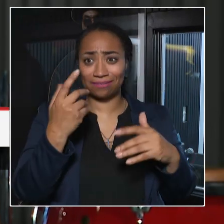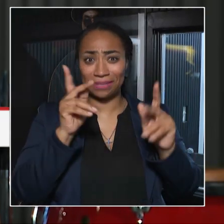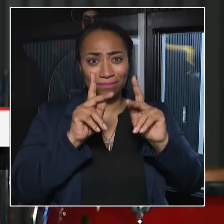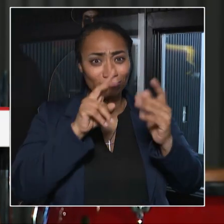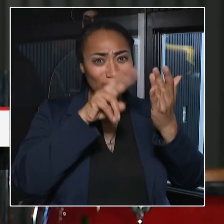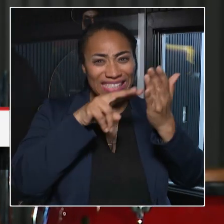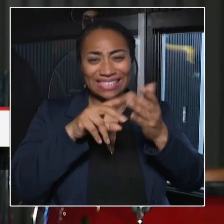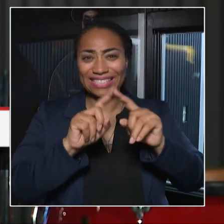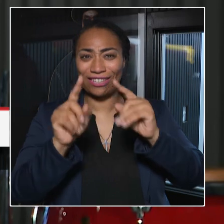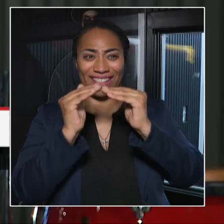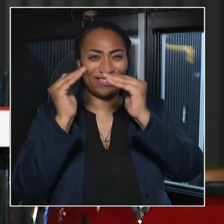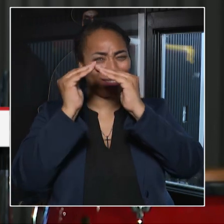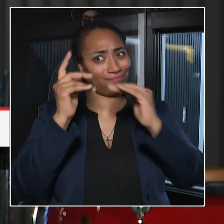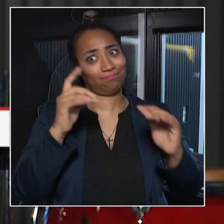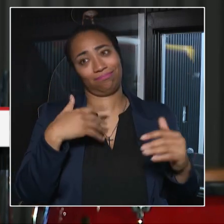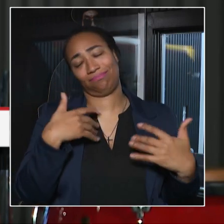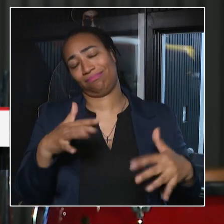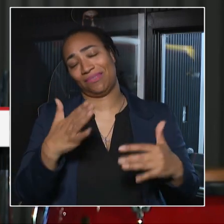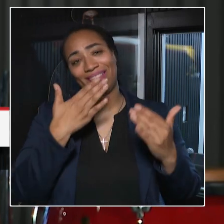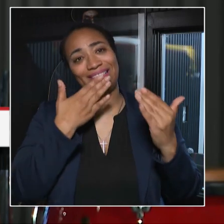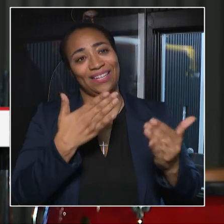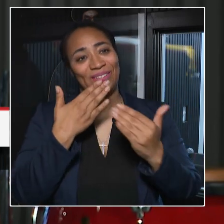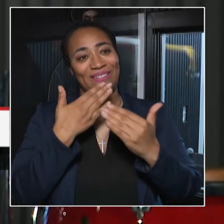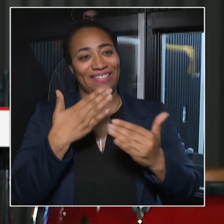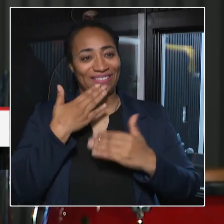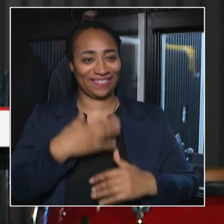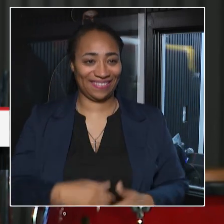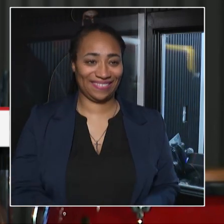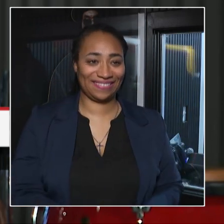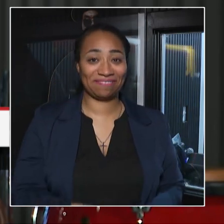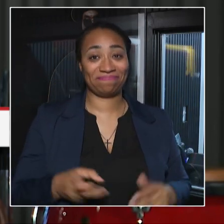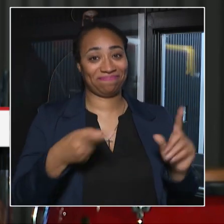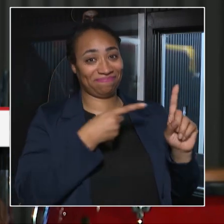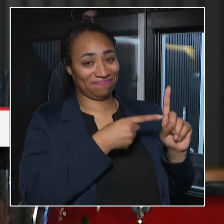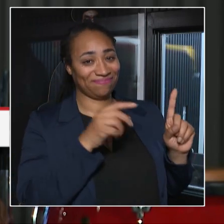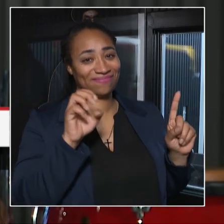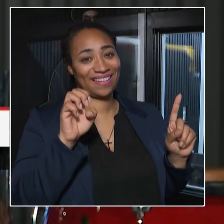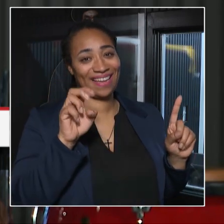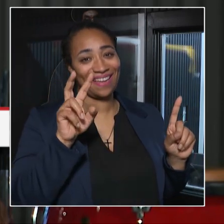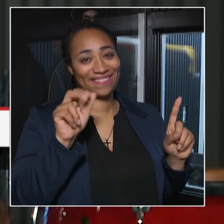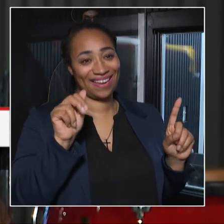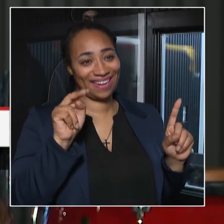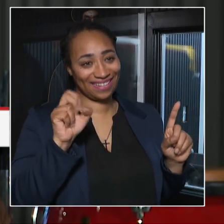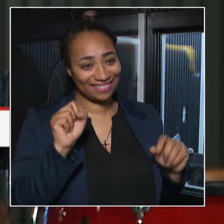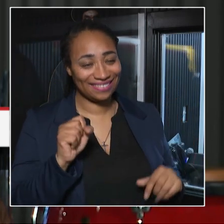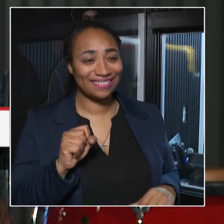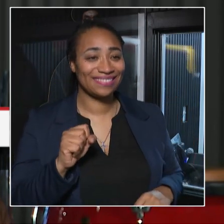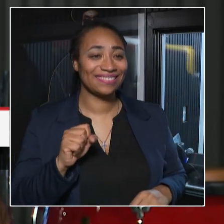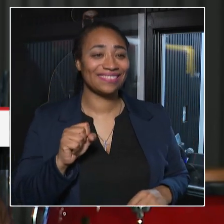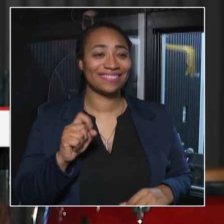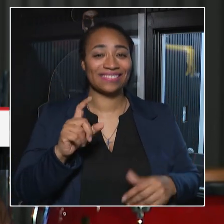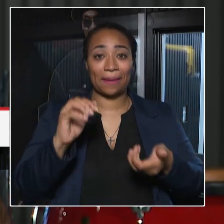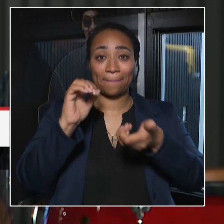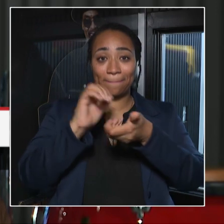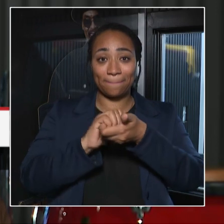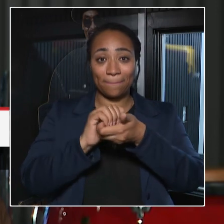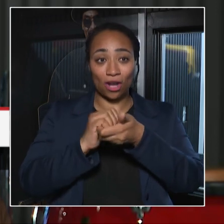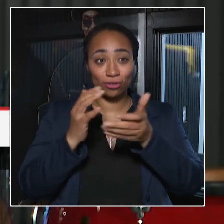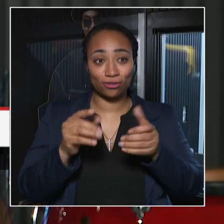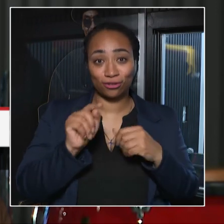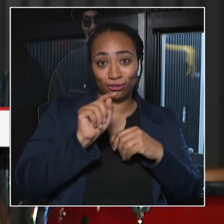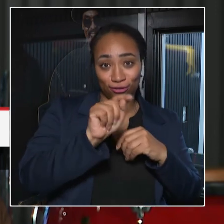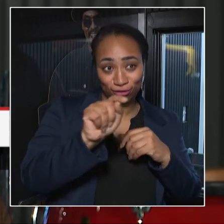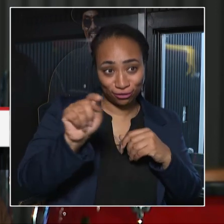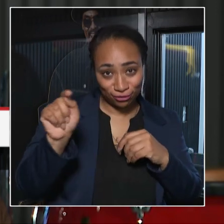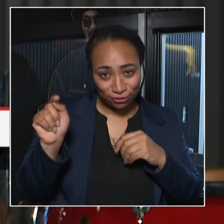And most important, I want to thank my partners at Check-in Enterprises. Most people don't know our story. It just didn't start with the Go-Go